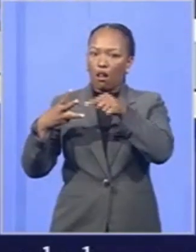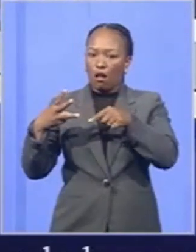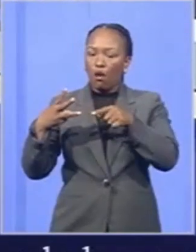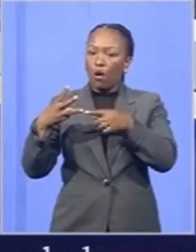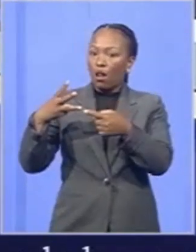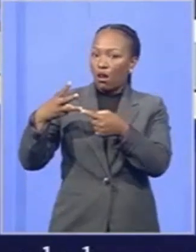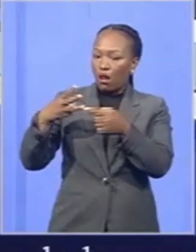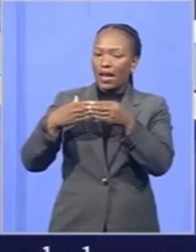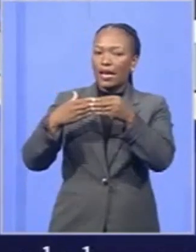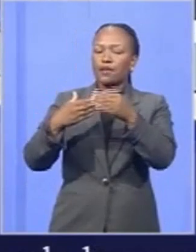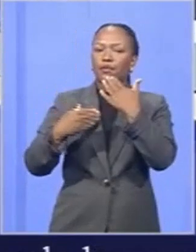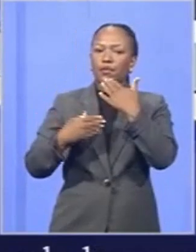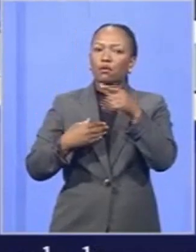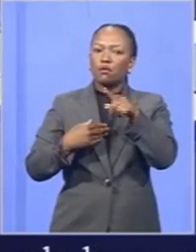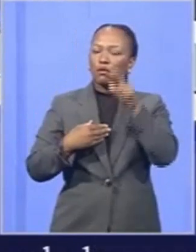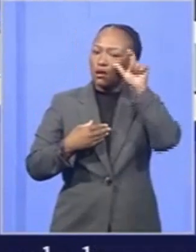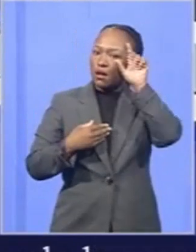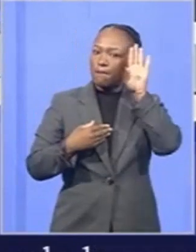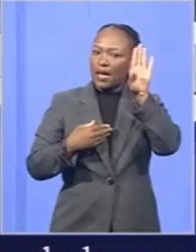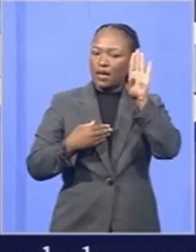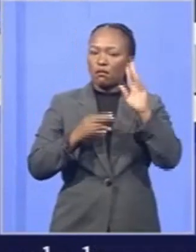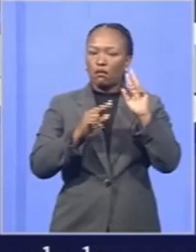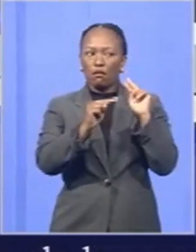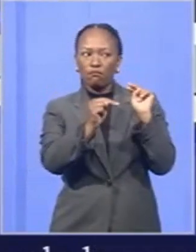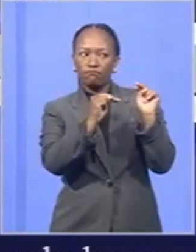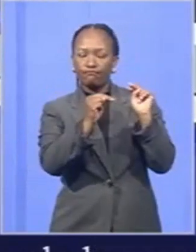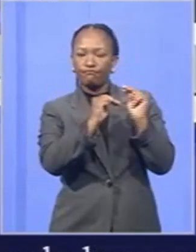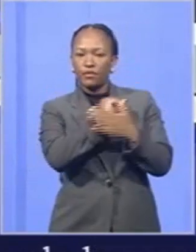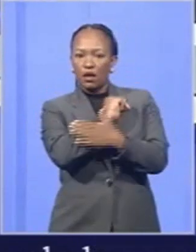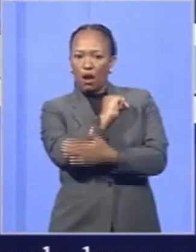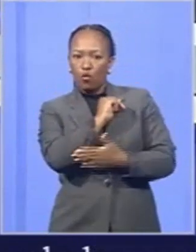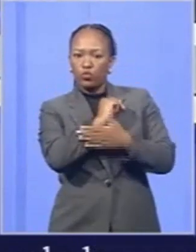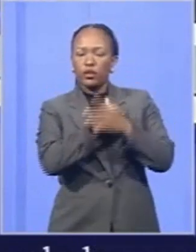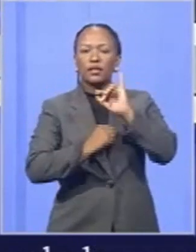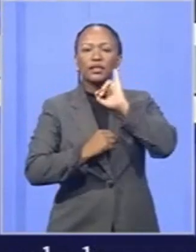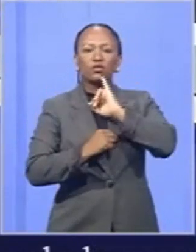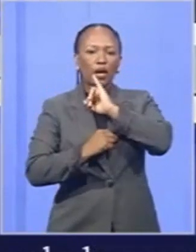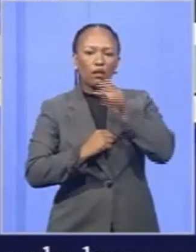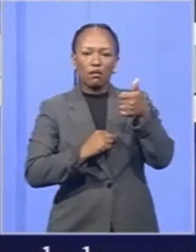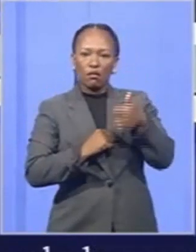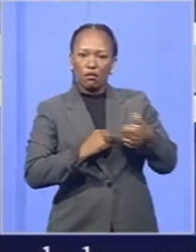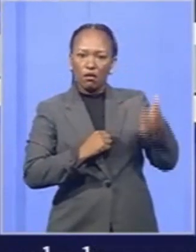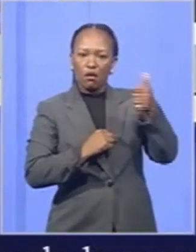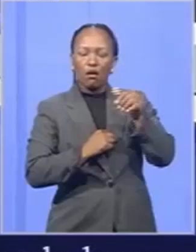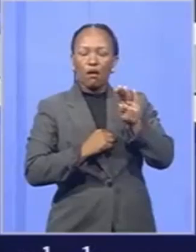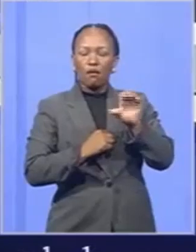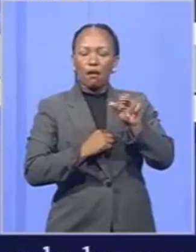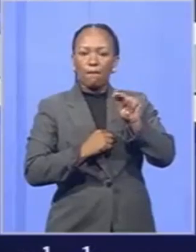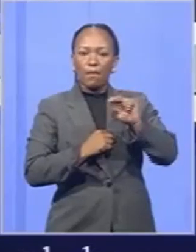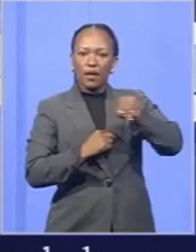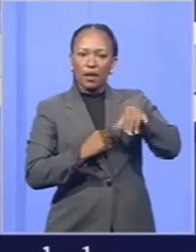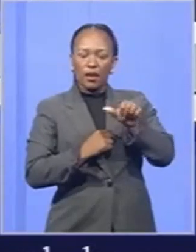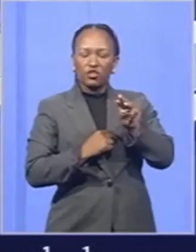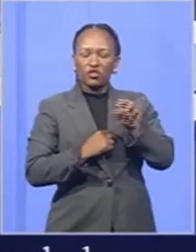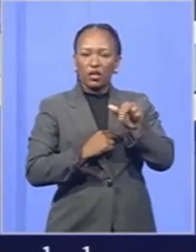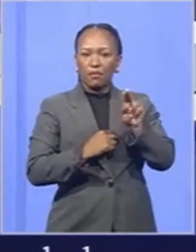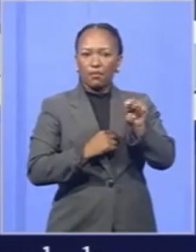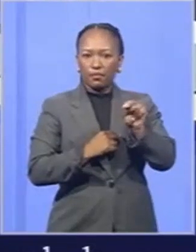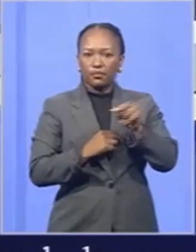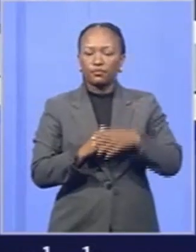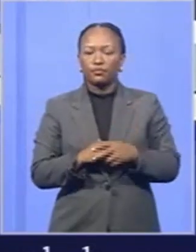Biden ba nentseng ba buisana le moetapele wa naha ena ya Israel Benjamin Netanyahu. Jwale maemo a